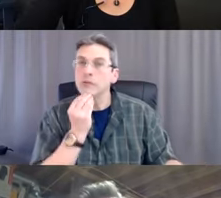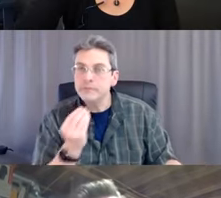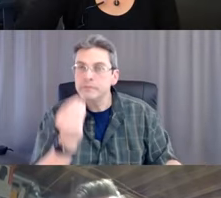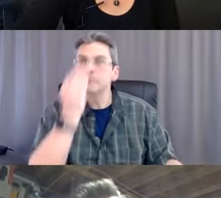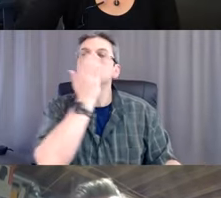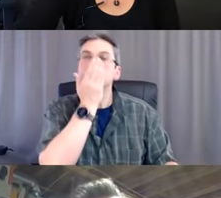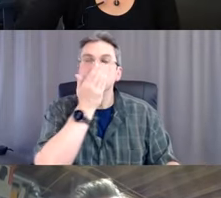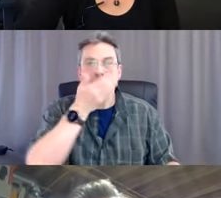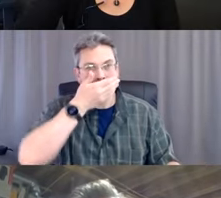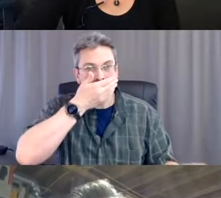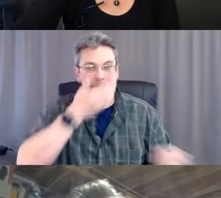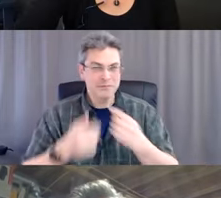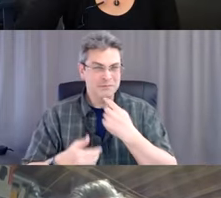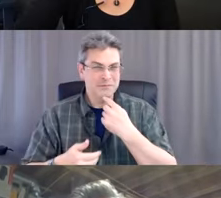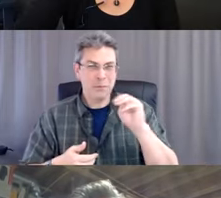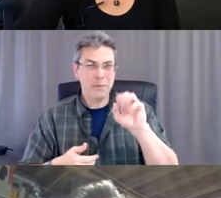and put them in your nose and your mouth.